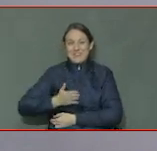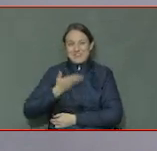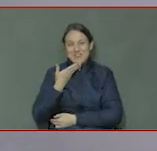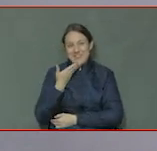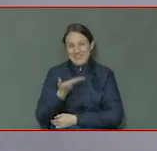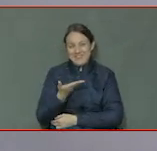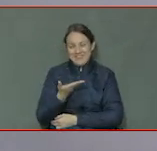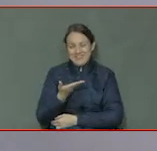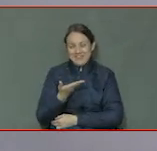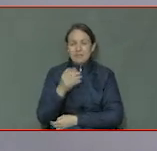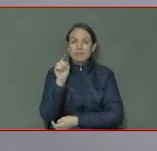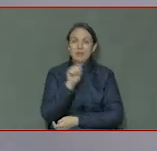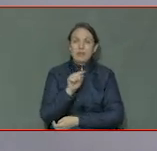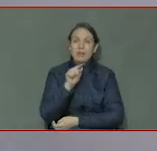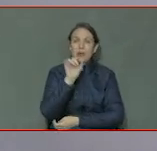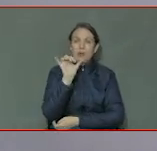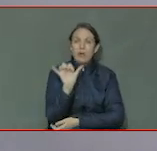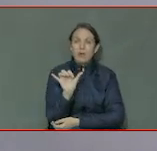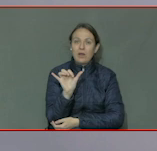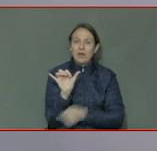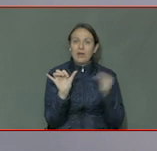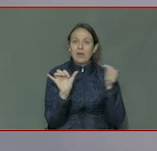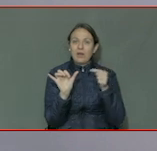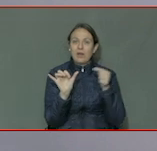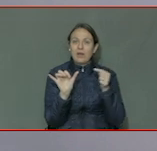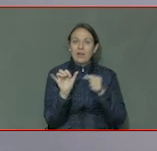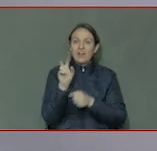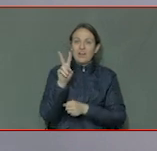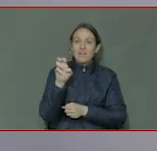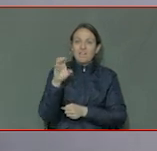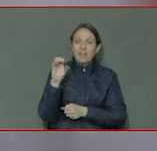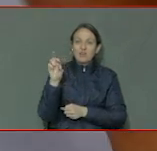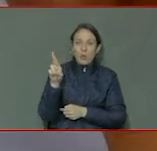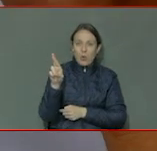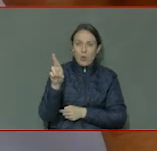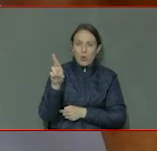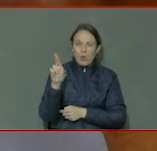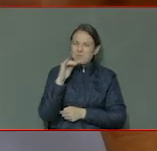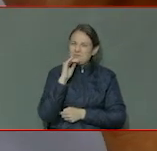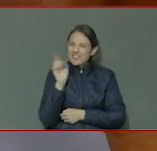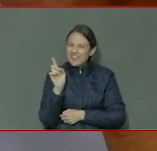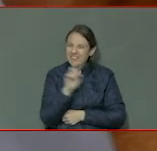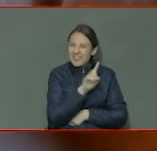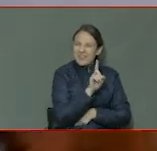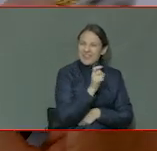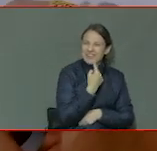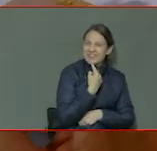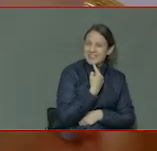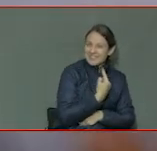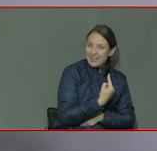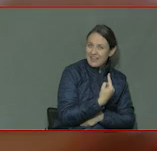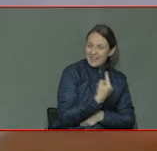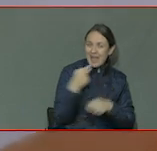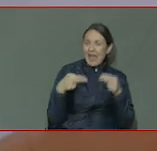Delta Y is a vector quantity. What did they ask? They ask